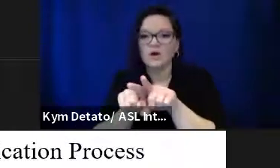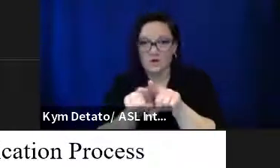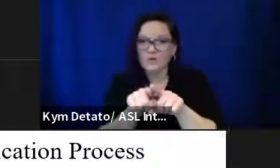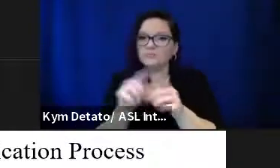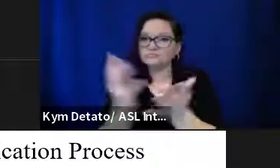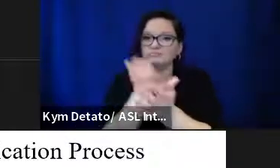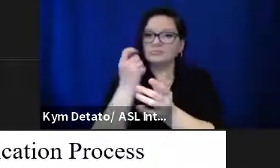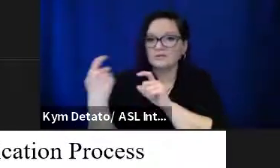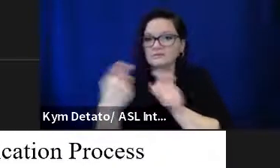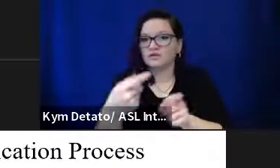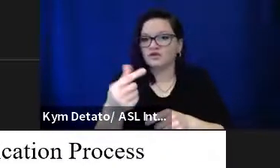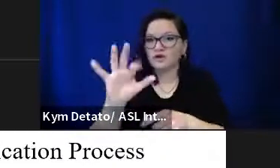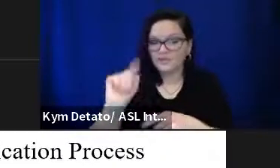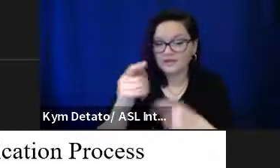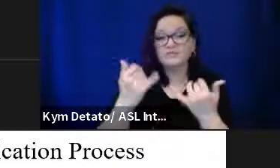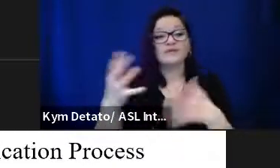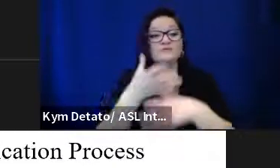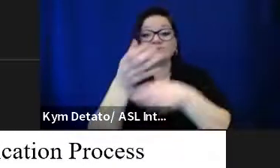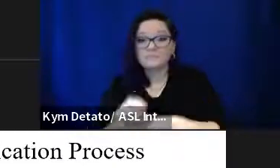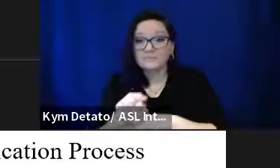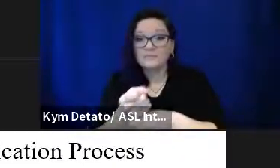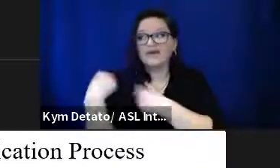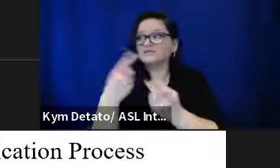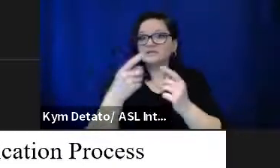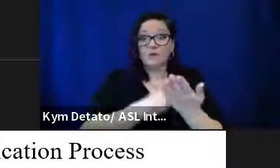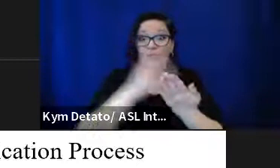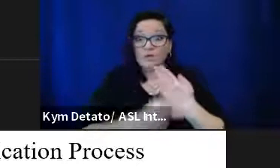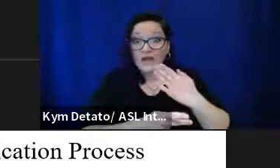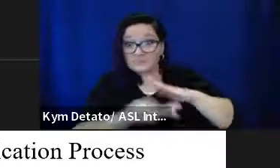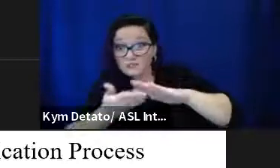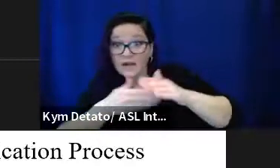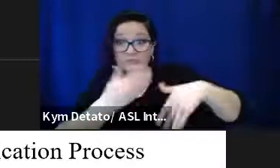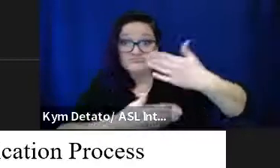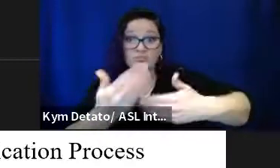So to sum it all up, since this program has been running, over